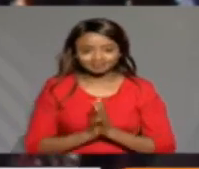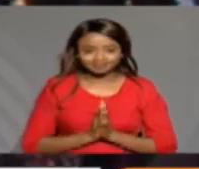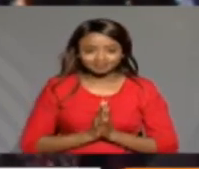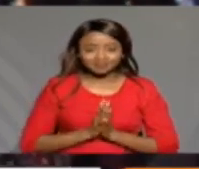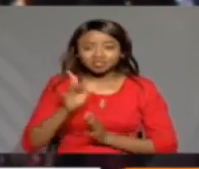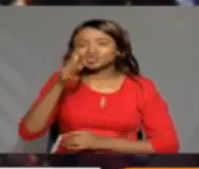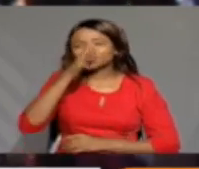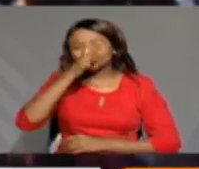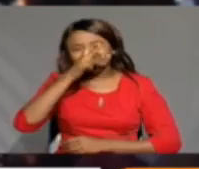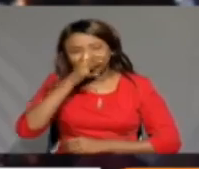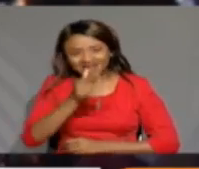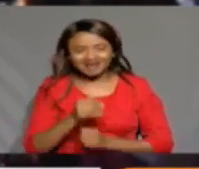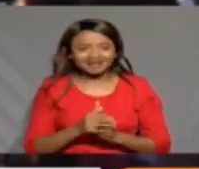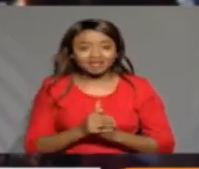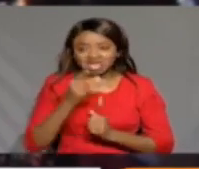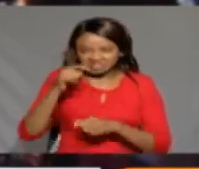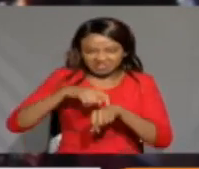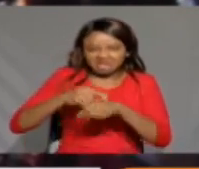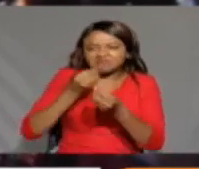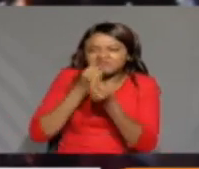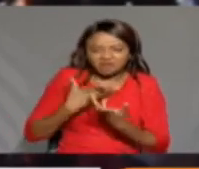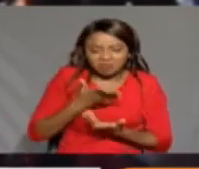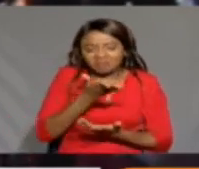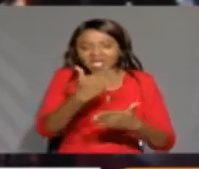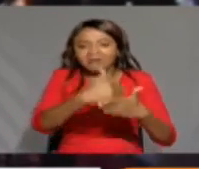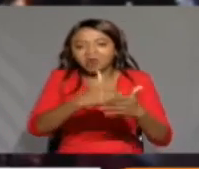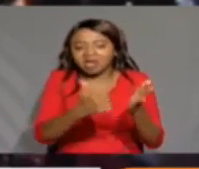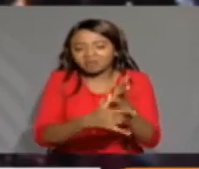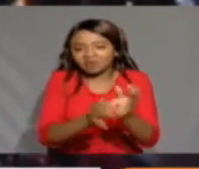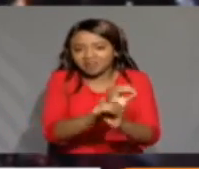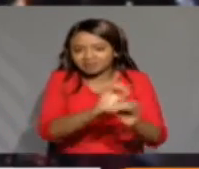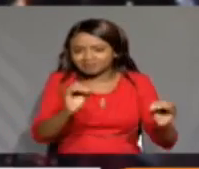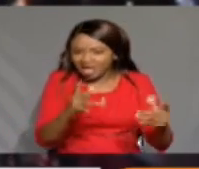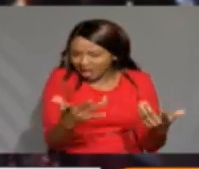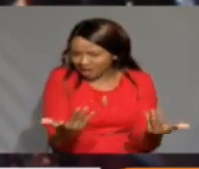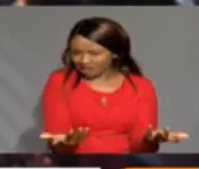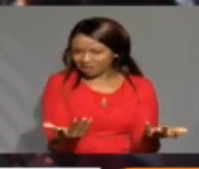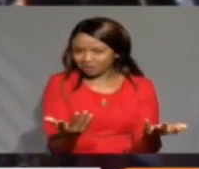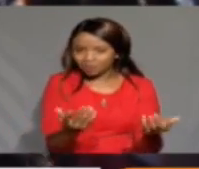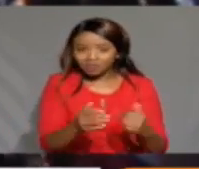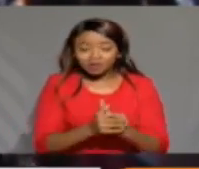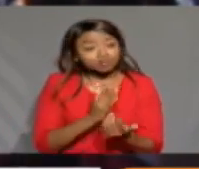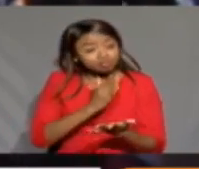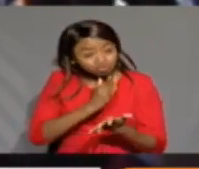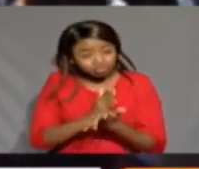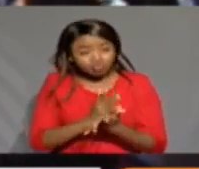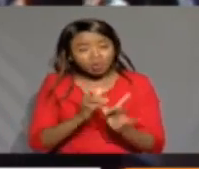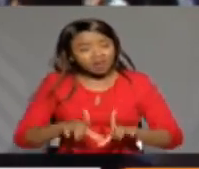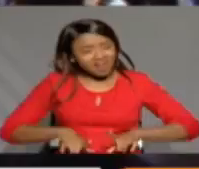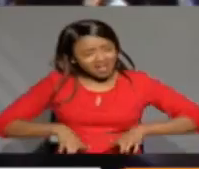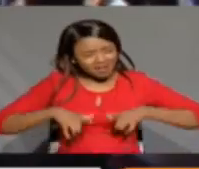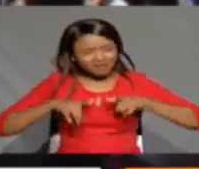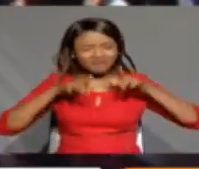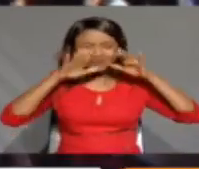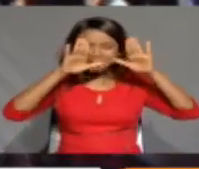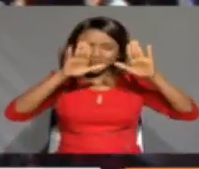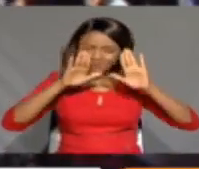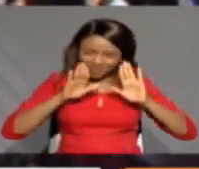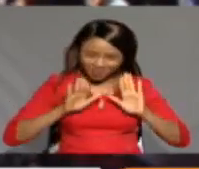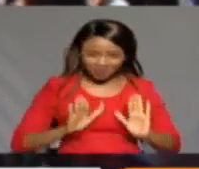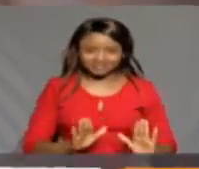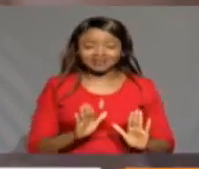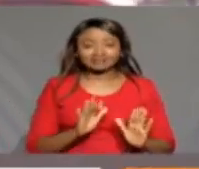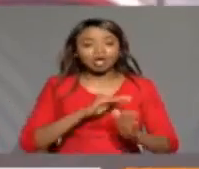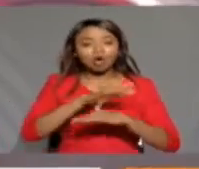Mulikuwa mwaga gani jana mkituambia hapa hakuna shida yoyote? Hakuna life which is precious and life which is